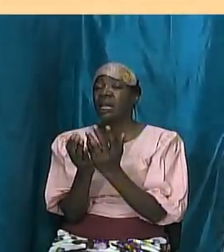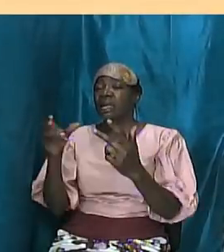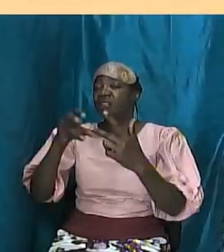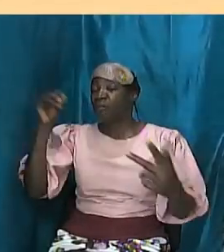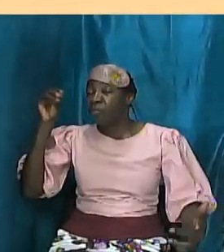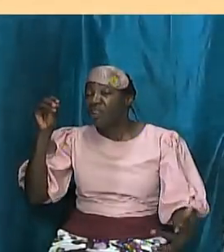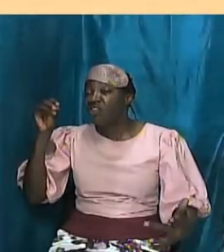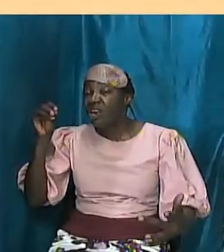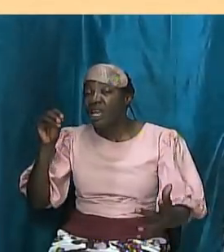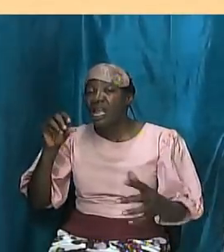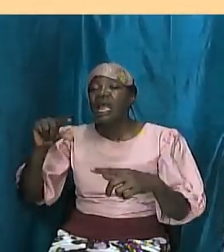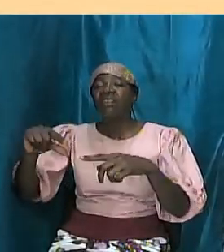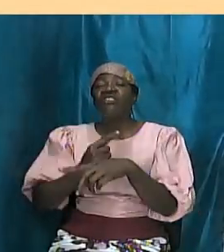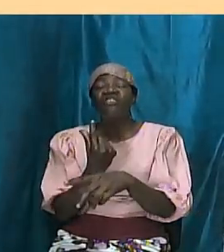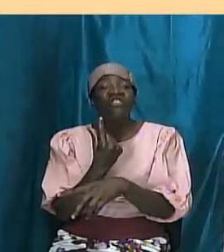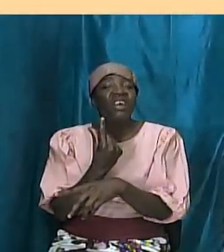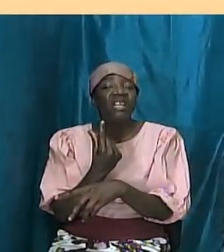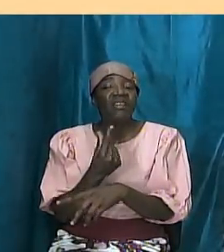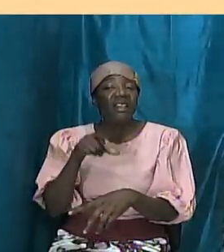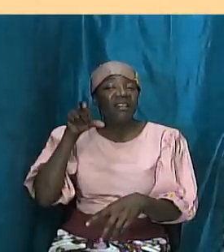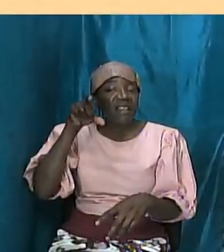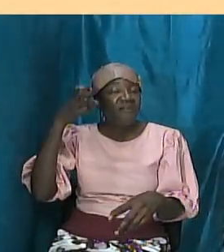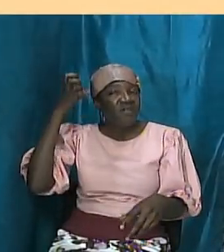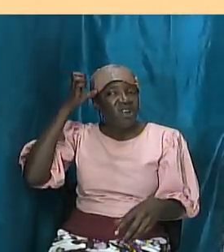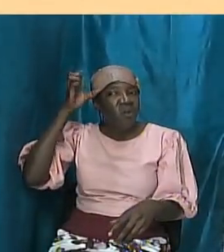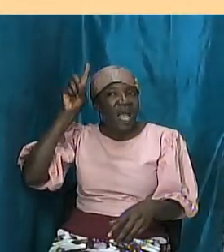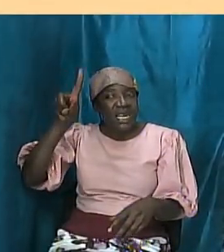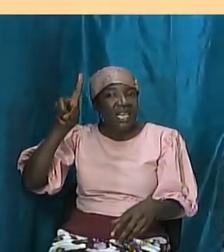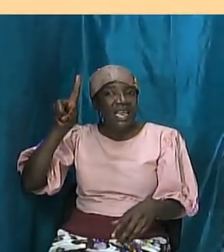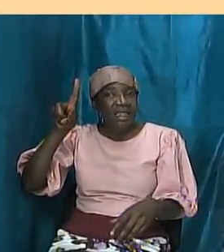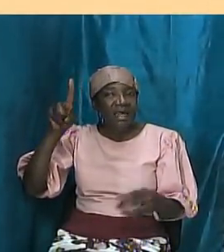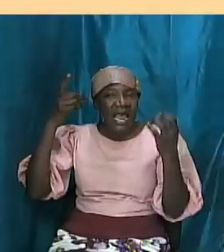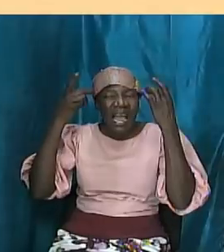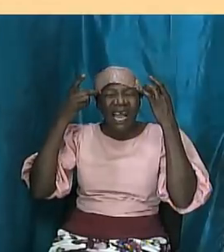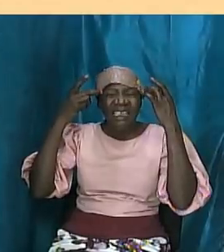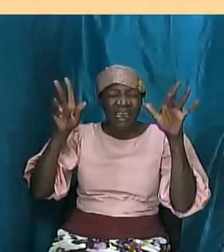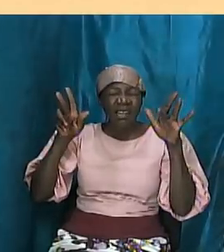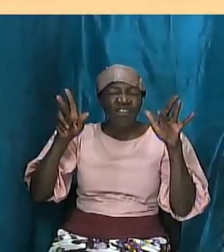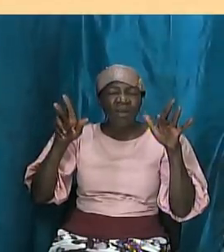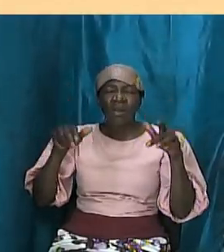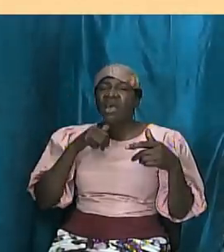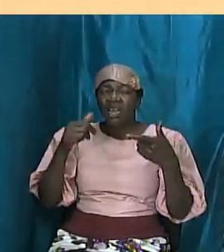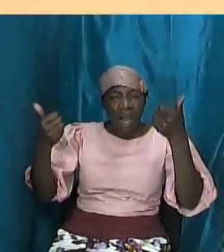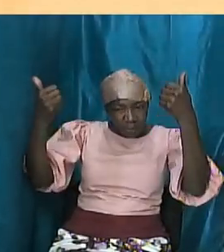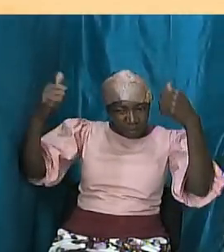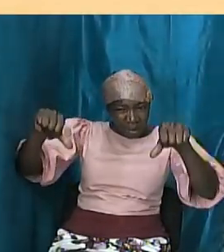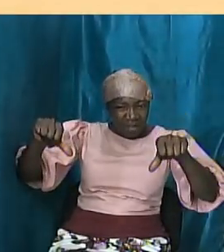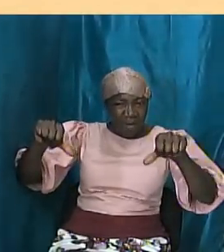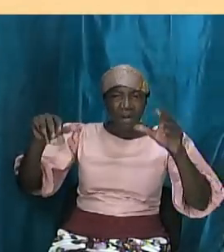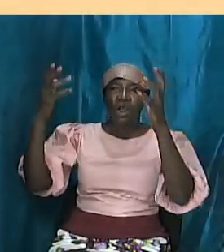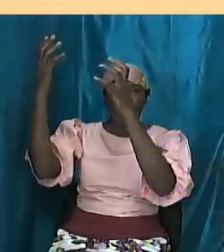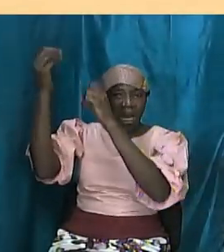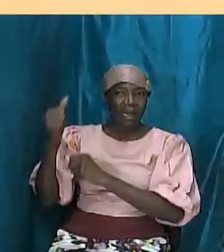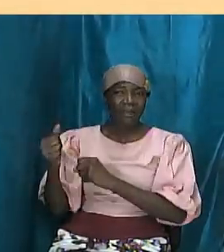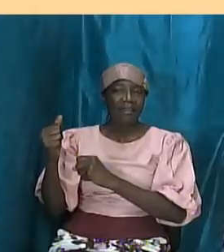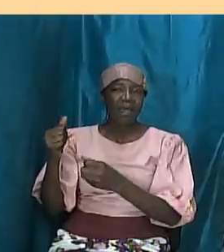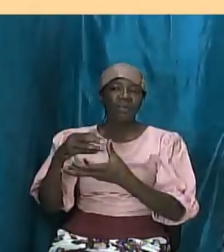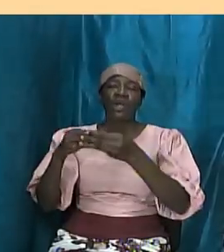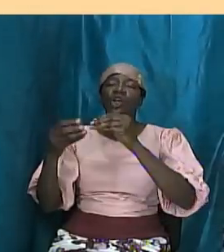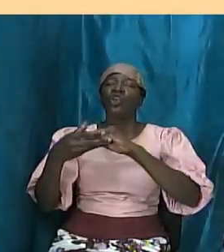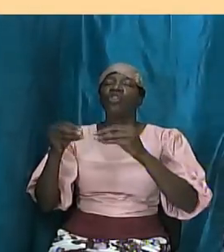you're educated and if you're intelligent, it is impossible to accept the story